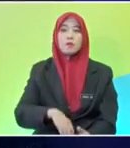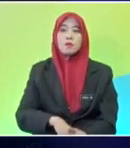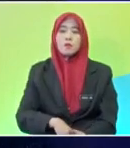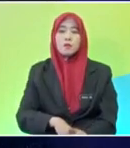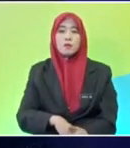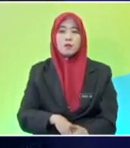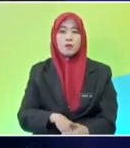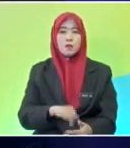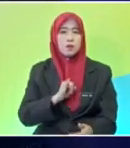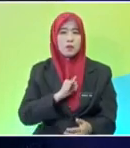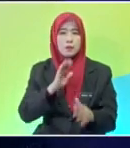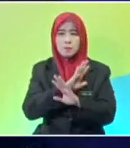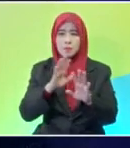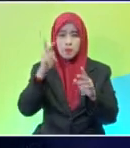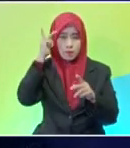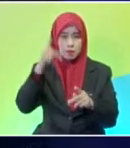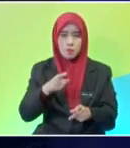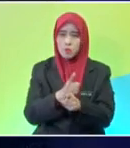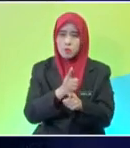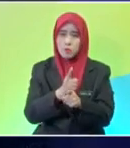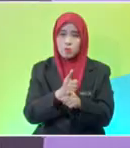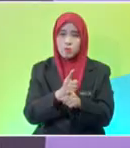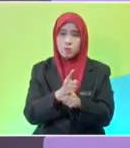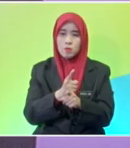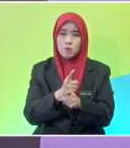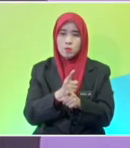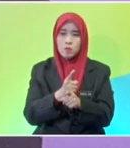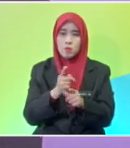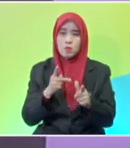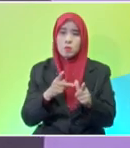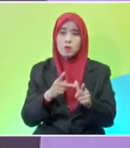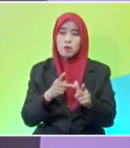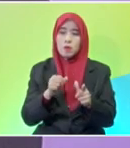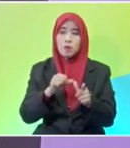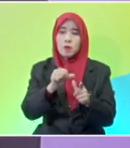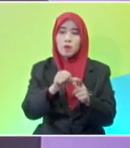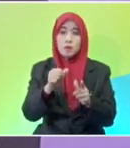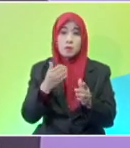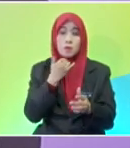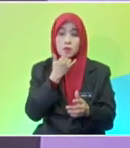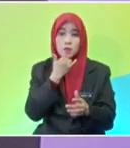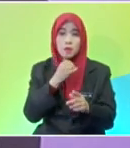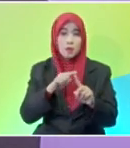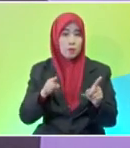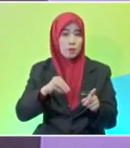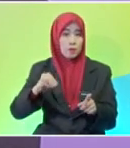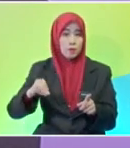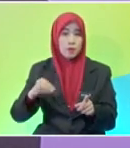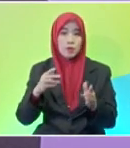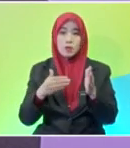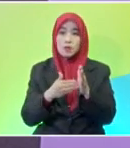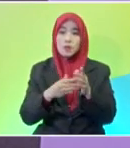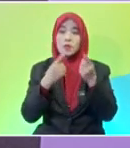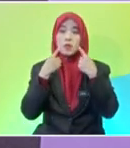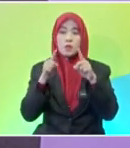Very good. I'm not really sure if these are correct, but I'm just basing it off my memory just now. Okay, pupils, you have to answer along with me.